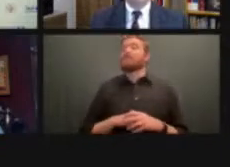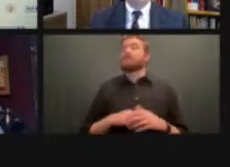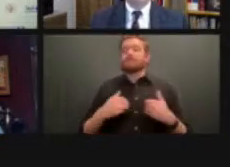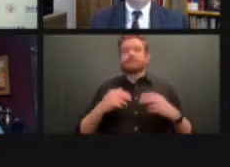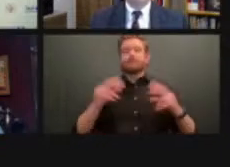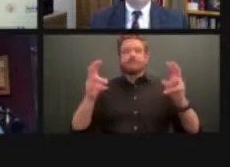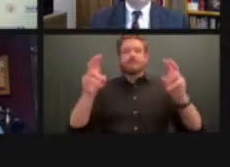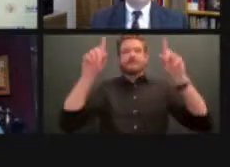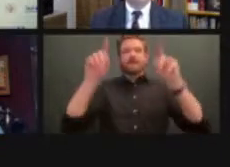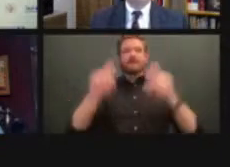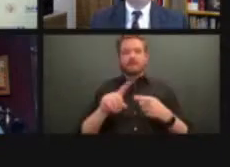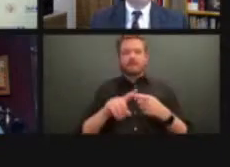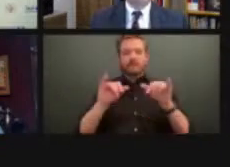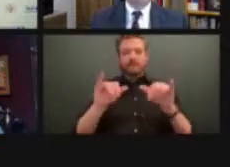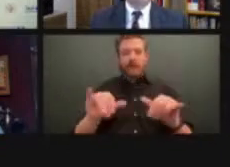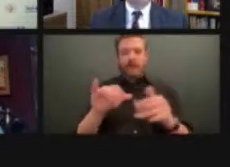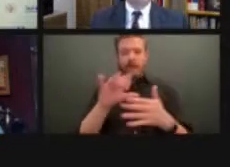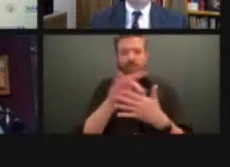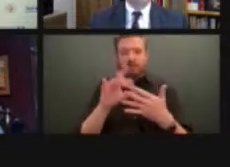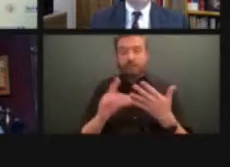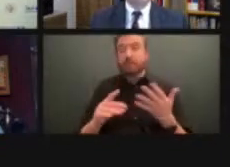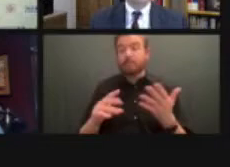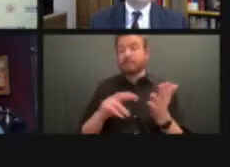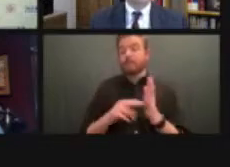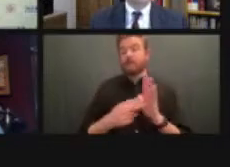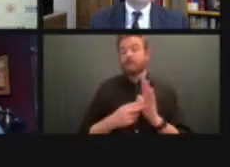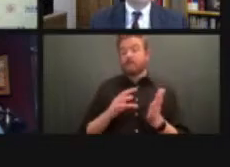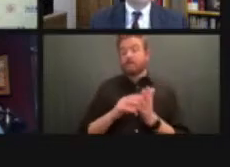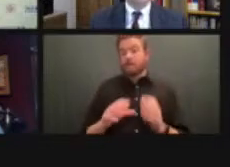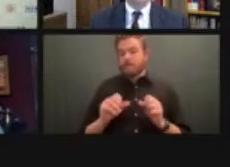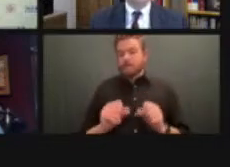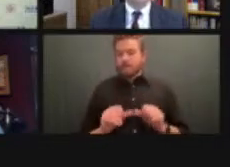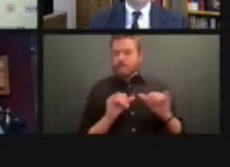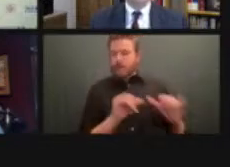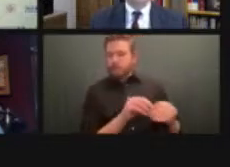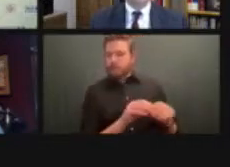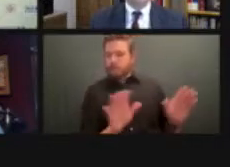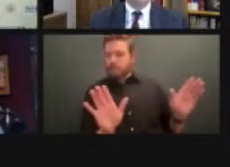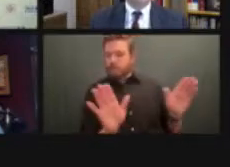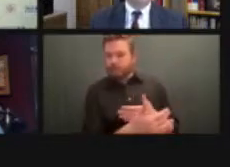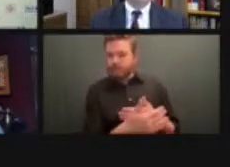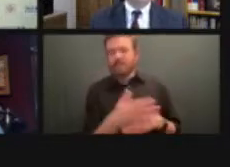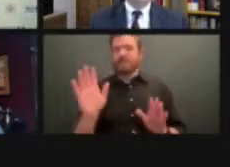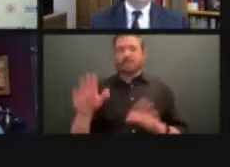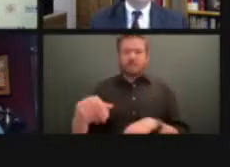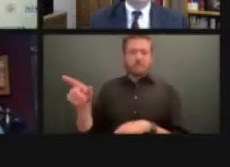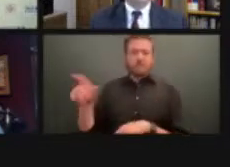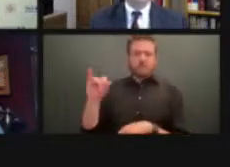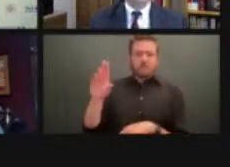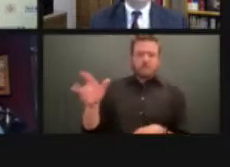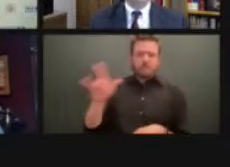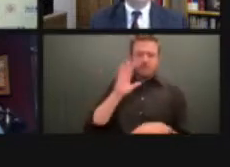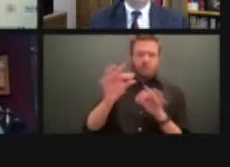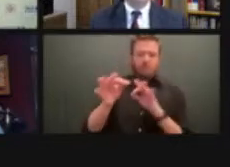students in their classes. I'll let Judy go into greater detail, but here is the broad